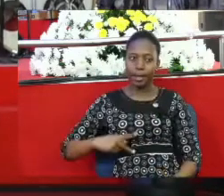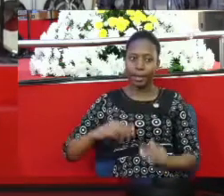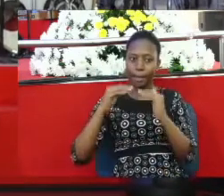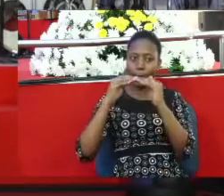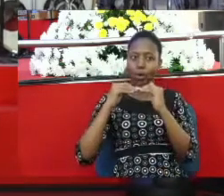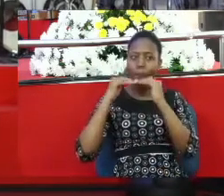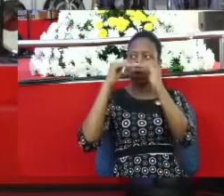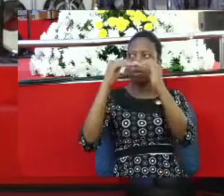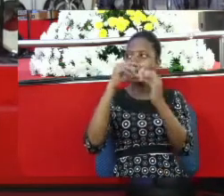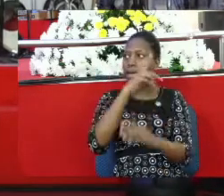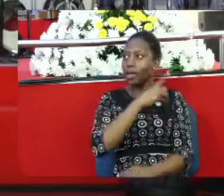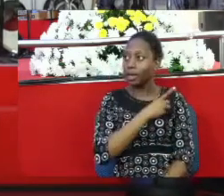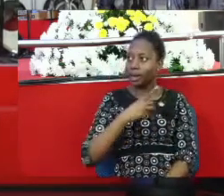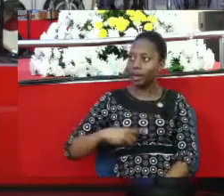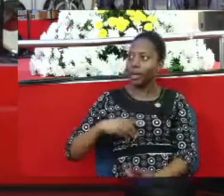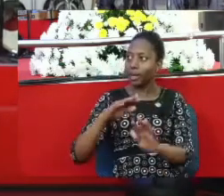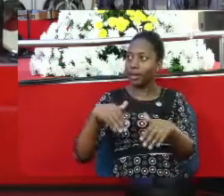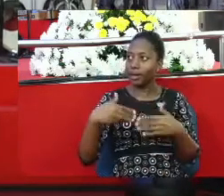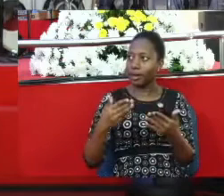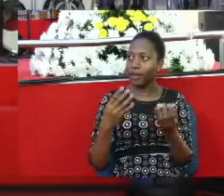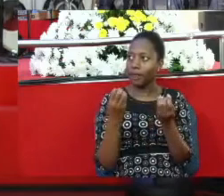Yani, alipewa zote. Expect.